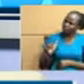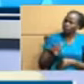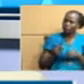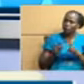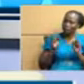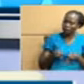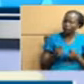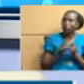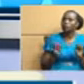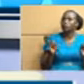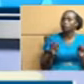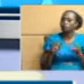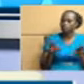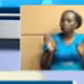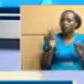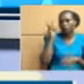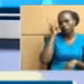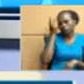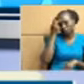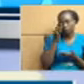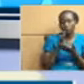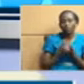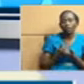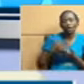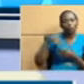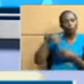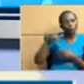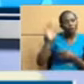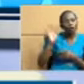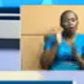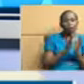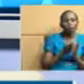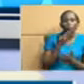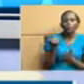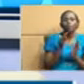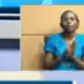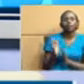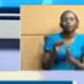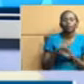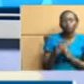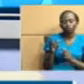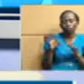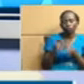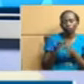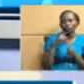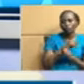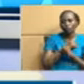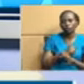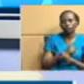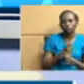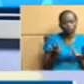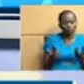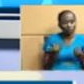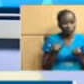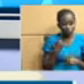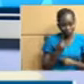able to implement these policies because there is better planning in terms of catering for social protection. Just with COVID alone,